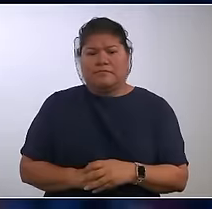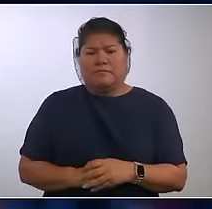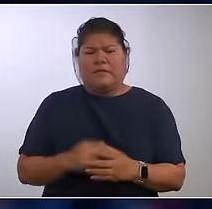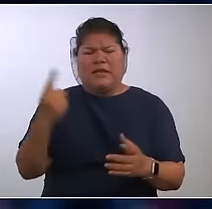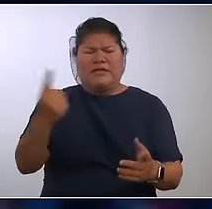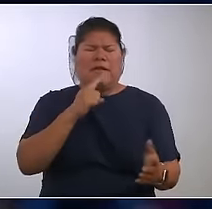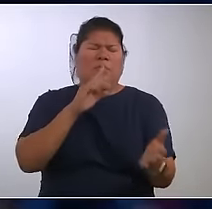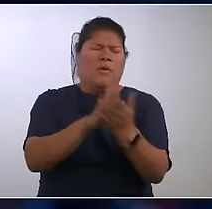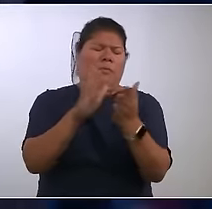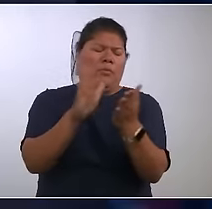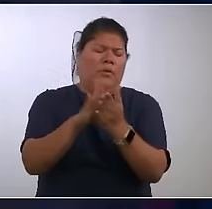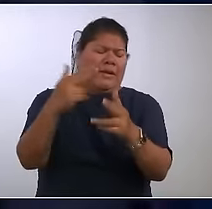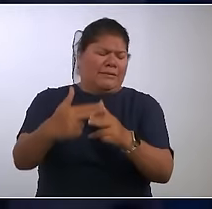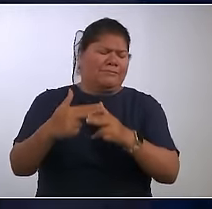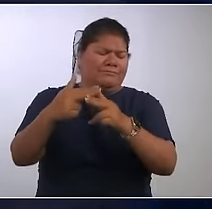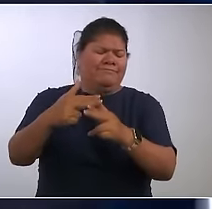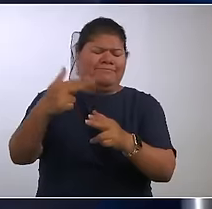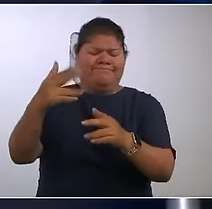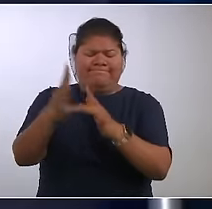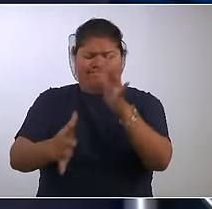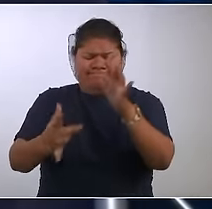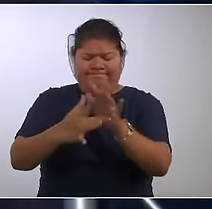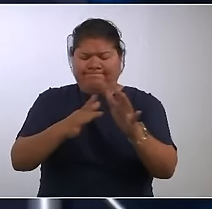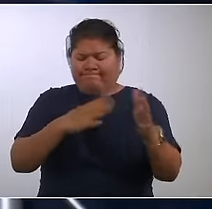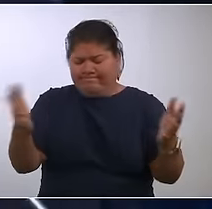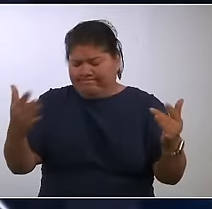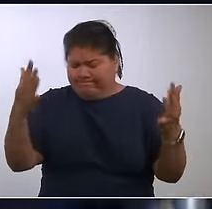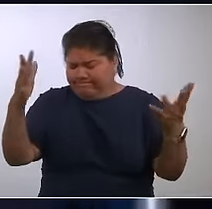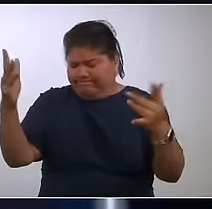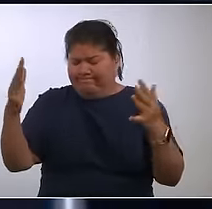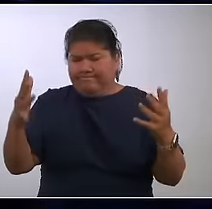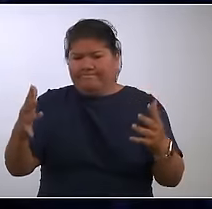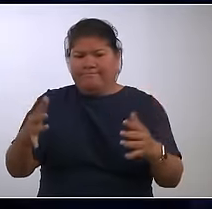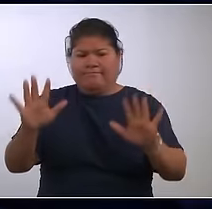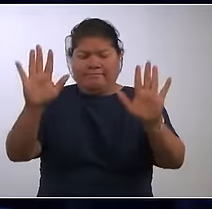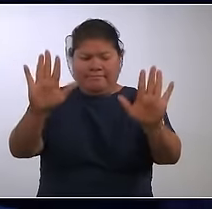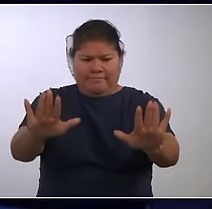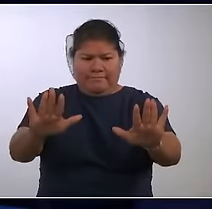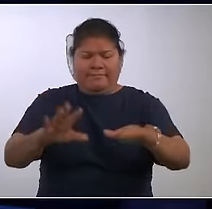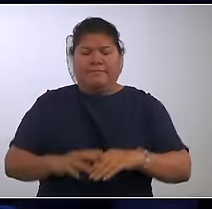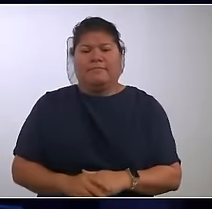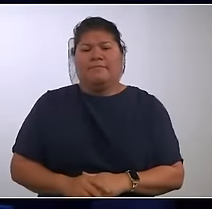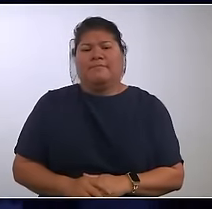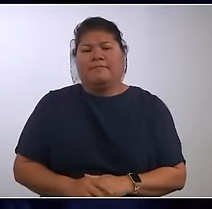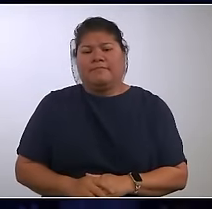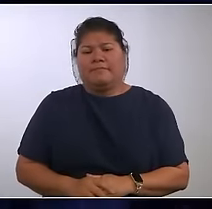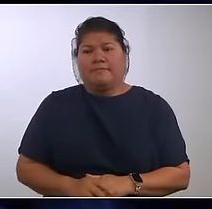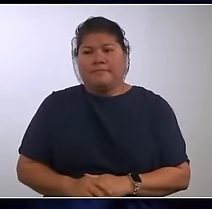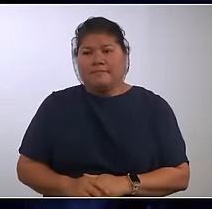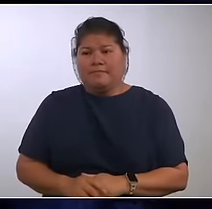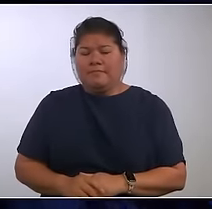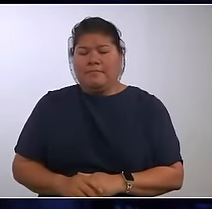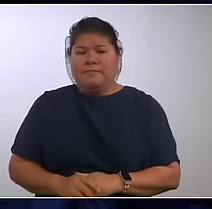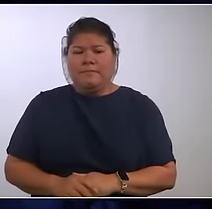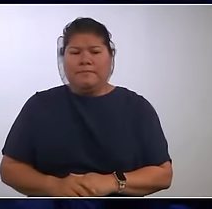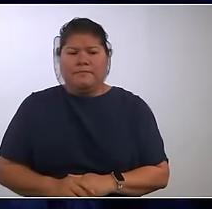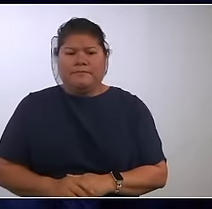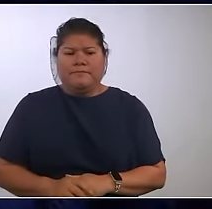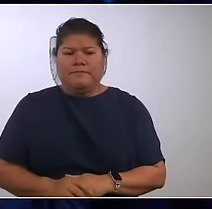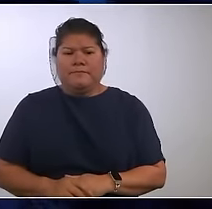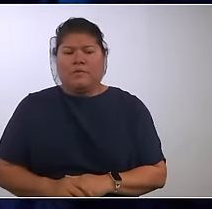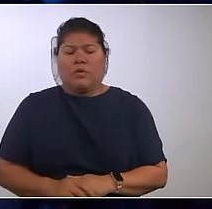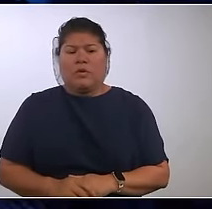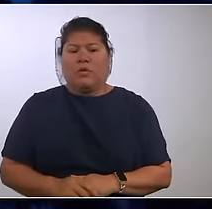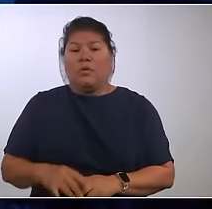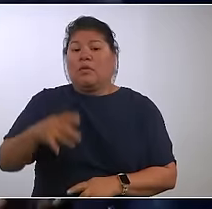Alguien alaba el nombre del Señor. Somebody praise the name of the Lord. Pueden sentarse. You may be seated. Estén de pie